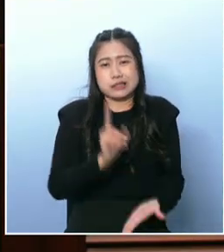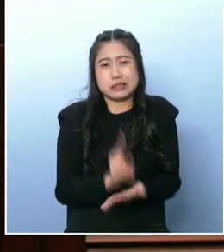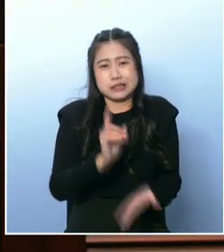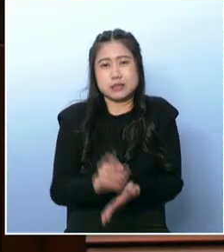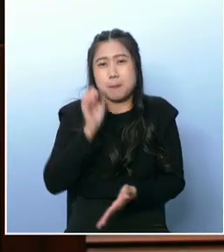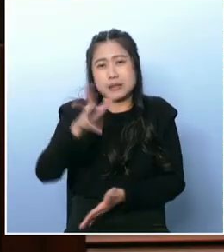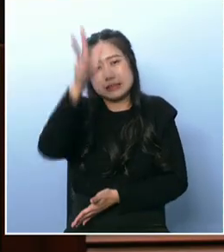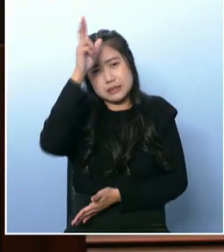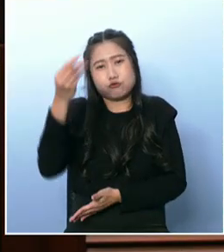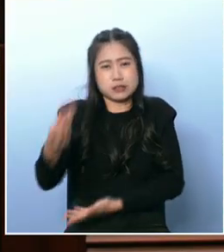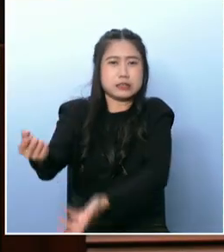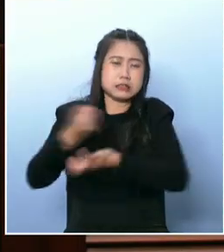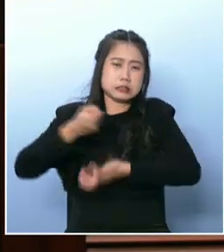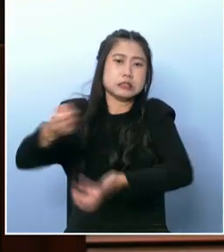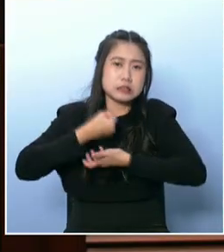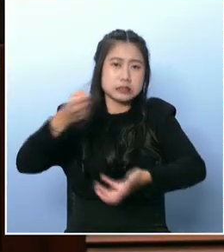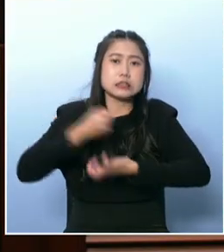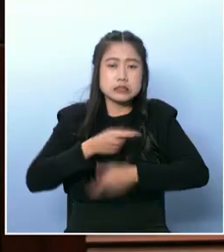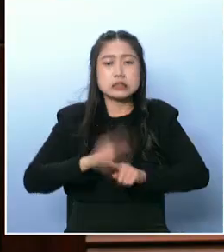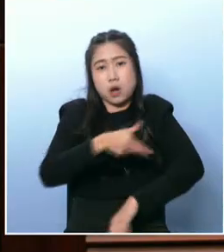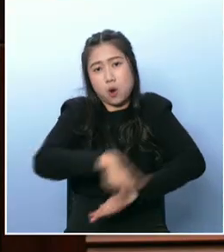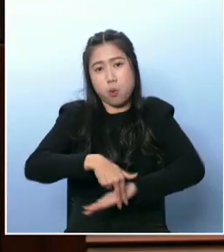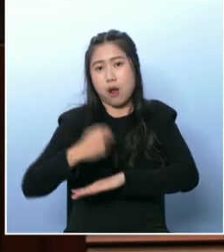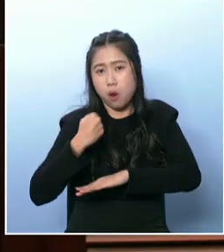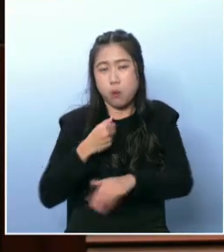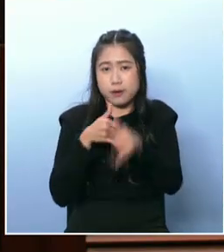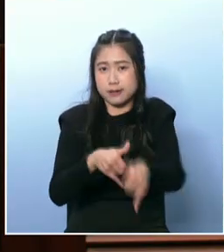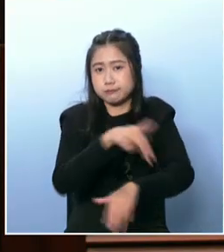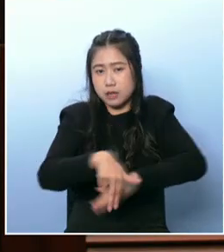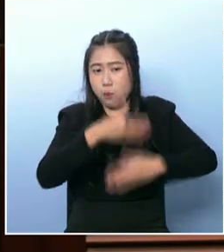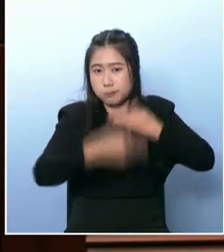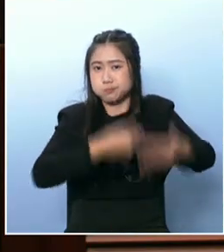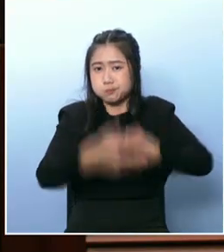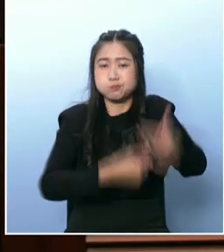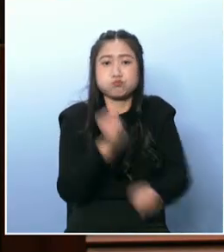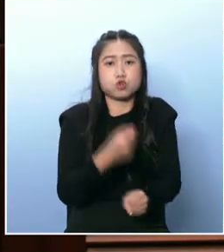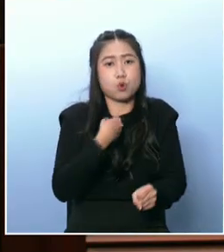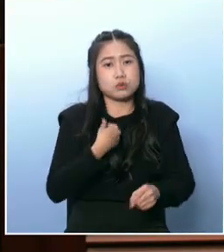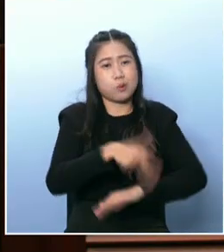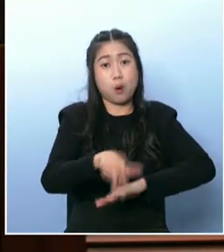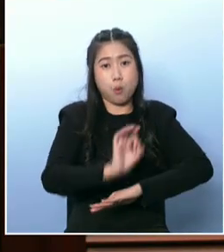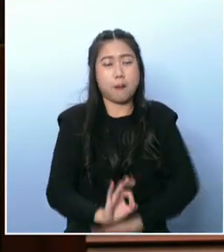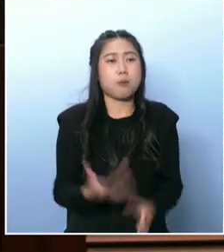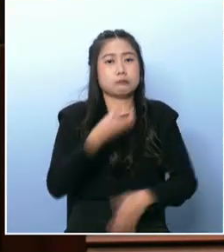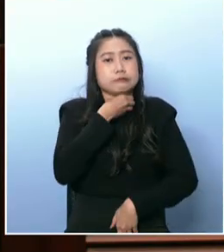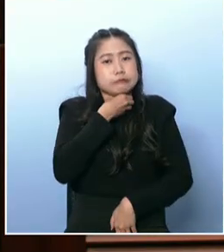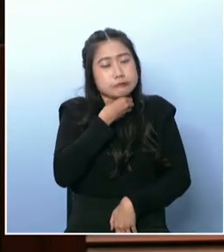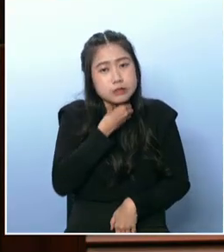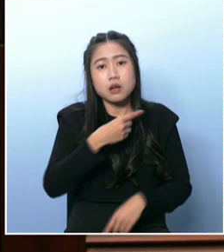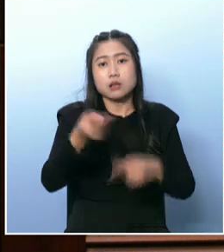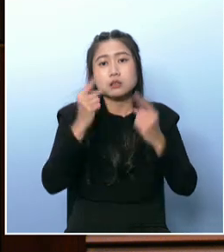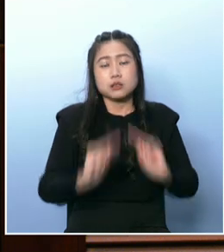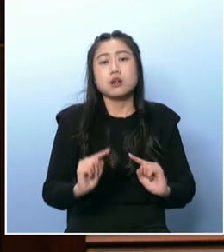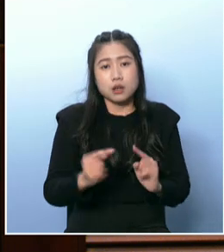would have a better planning. Don't come to the Center for Financial Resources every year. You should have a good planning.